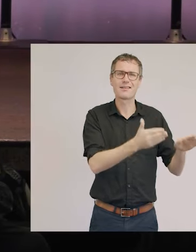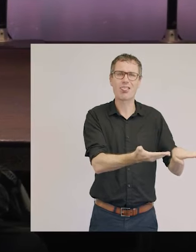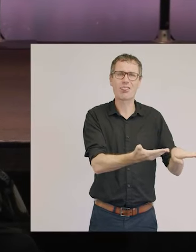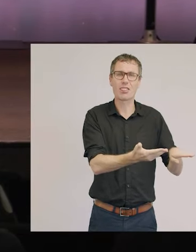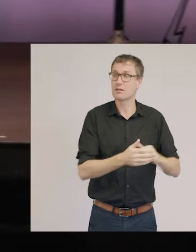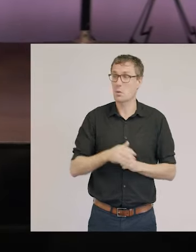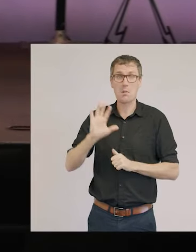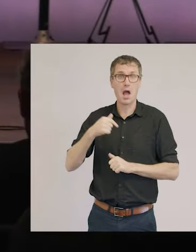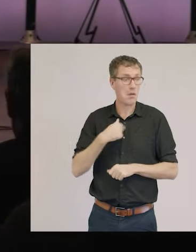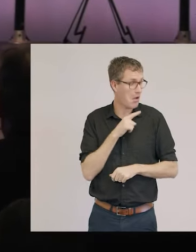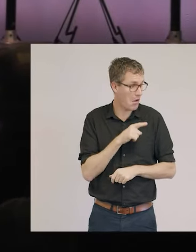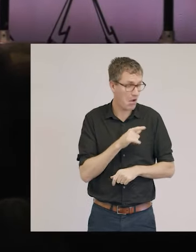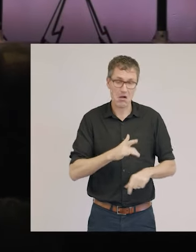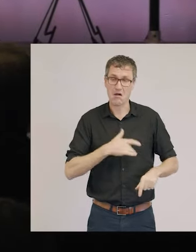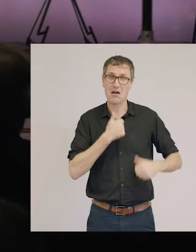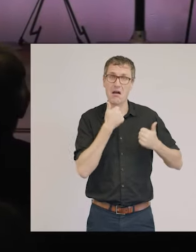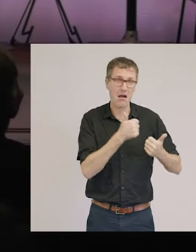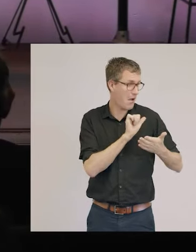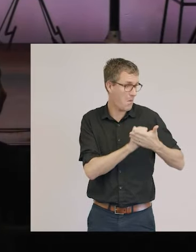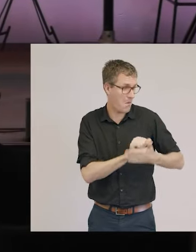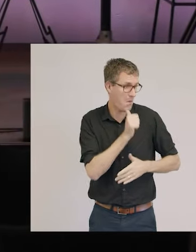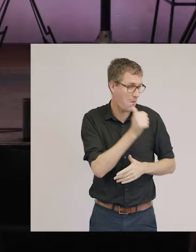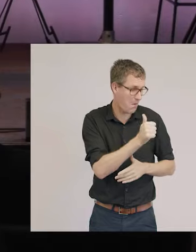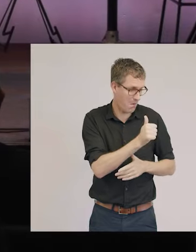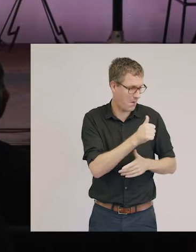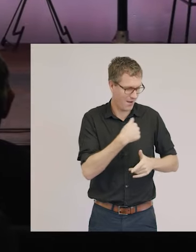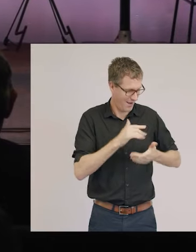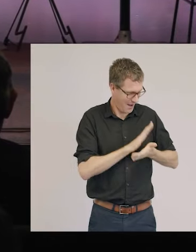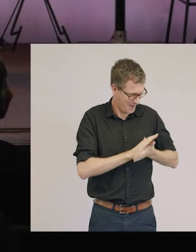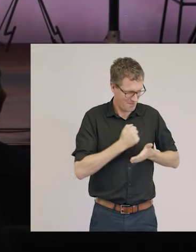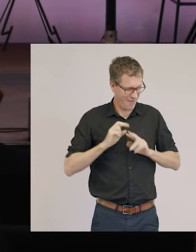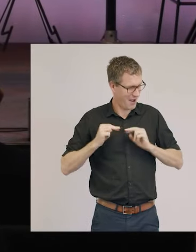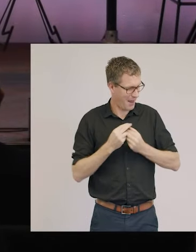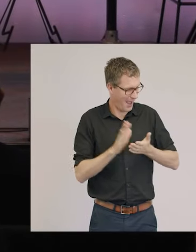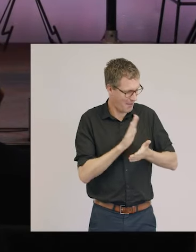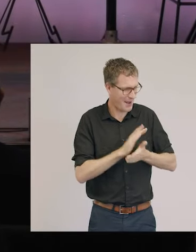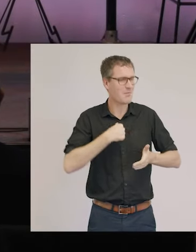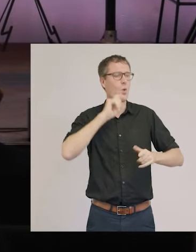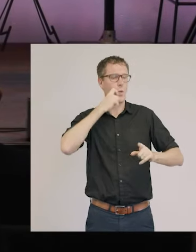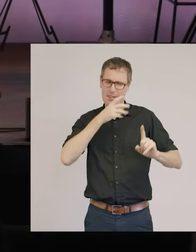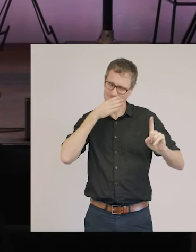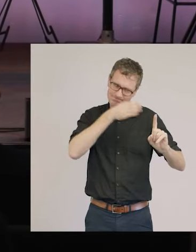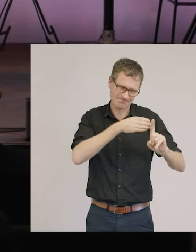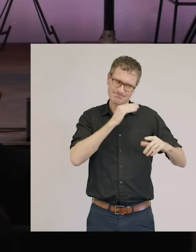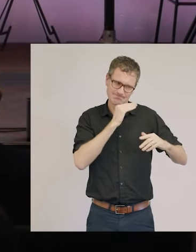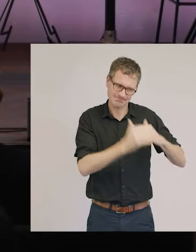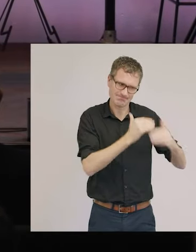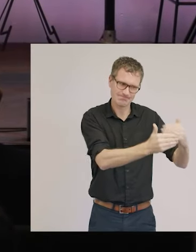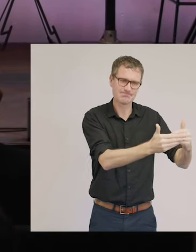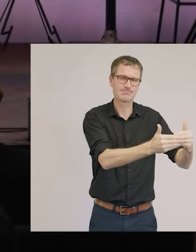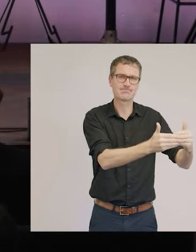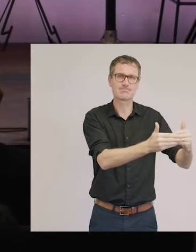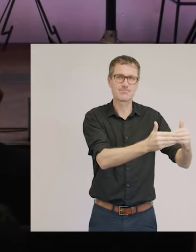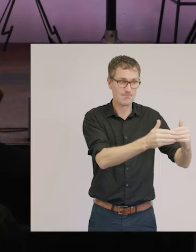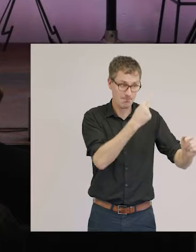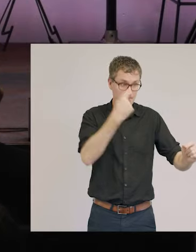you can think, this seems right, this makes me happy, this, you know, this will make my family happy, I'm going to do this